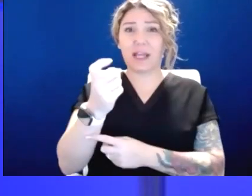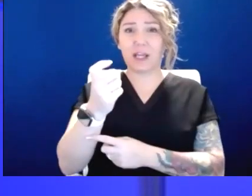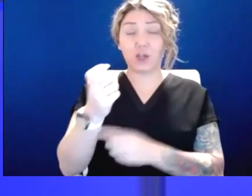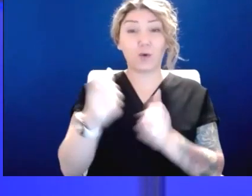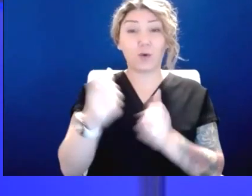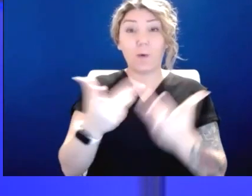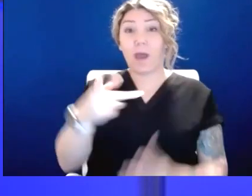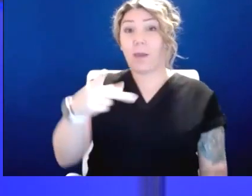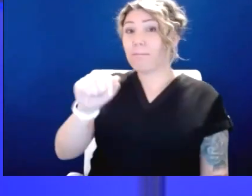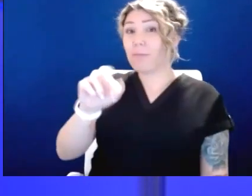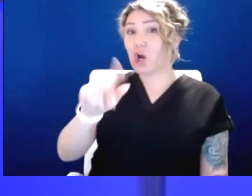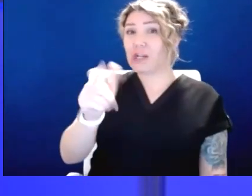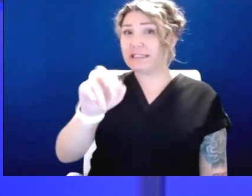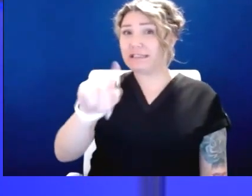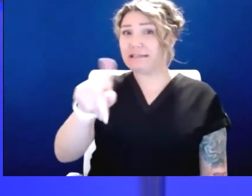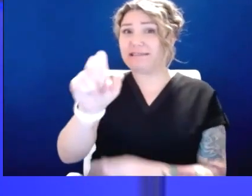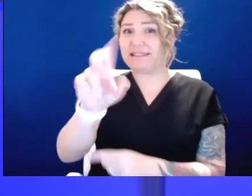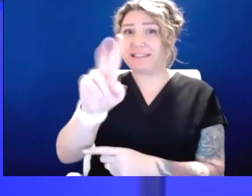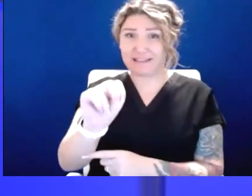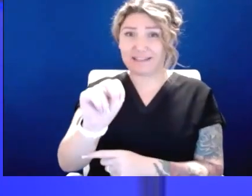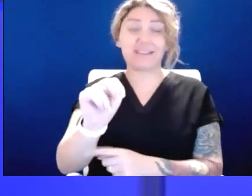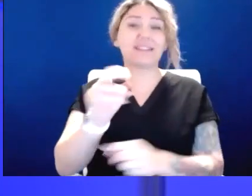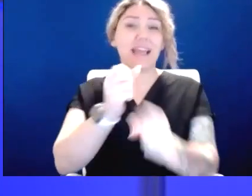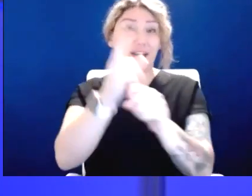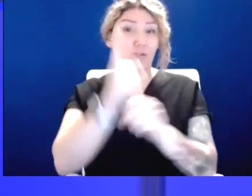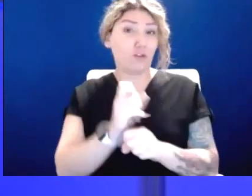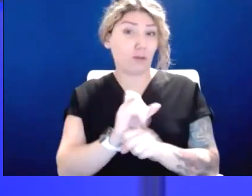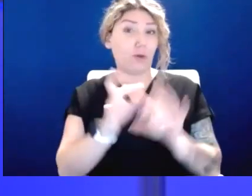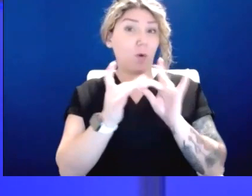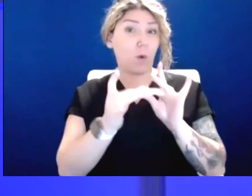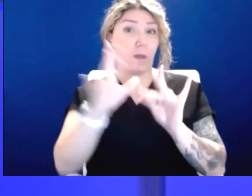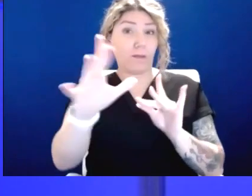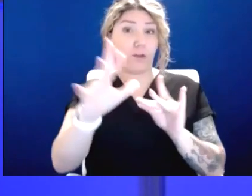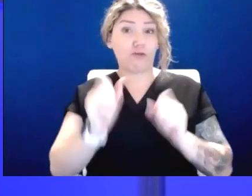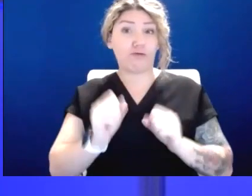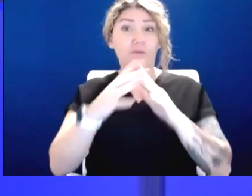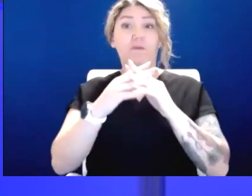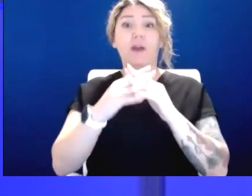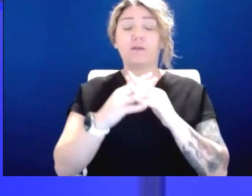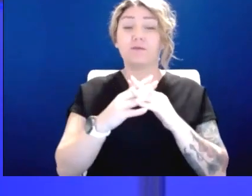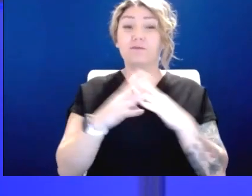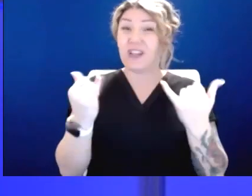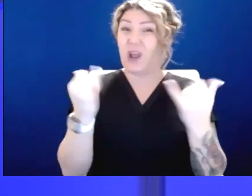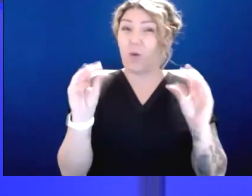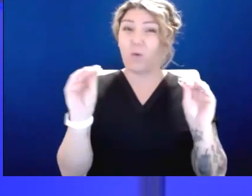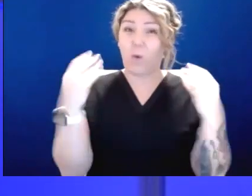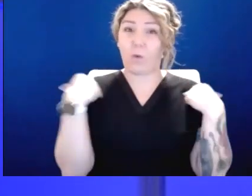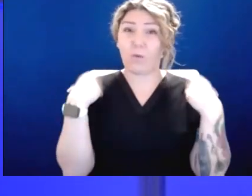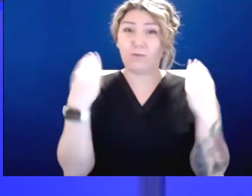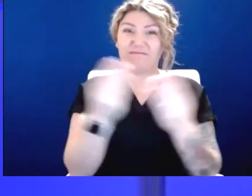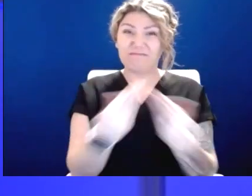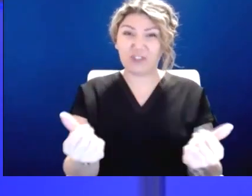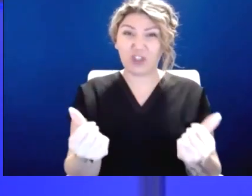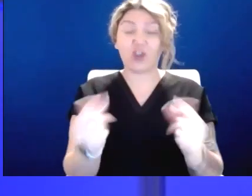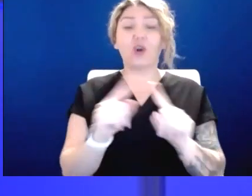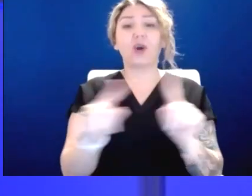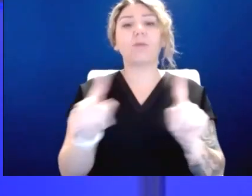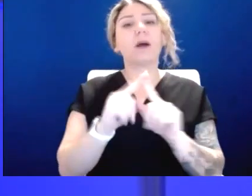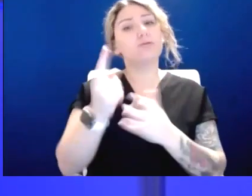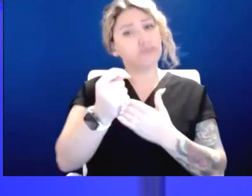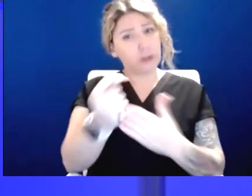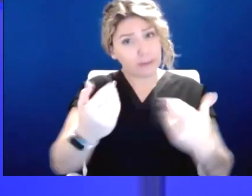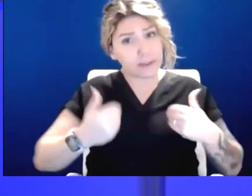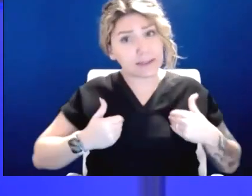is according to the Parkinson's Foundation. Right now, there is no cure for Parkinson's, but there are treatments for the symptoms. One of